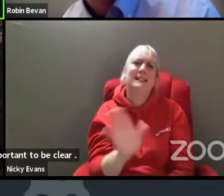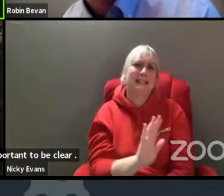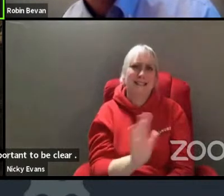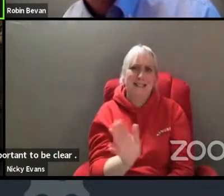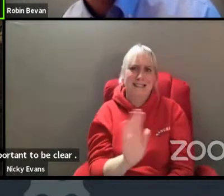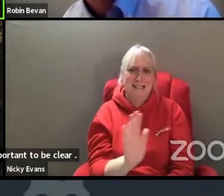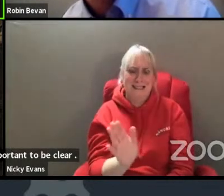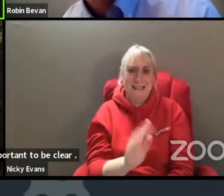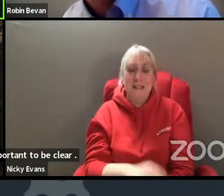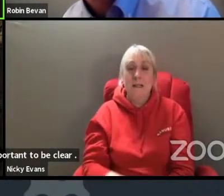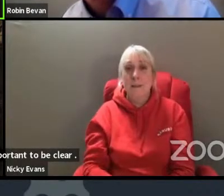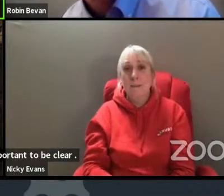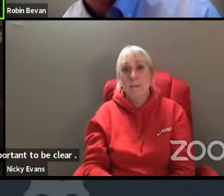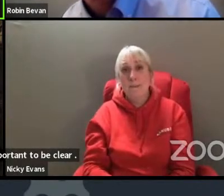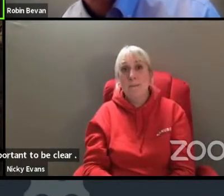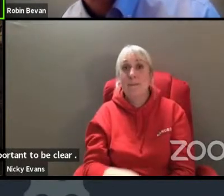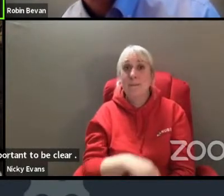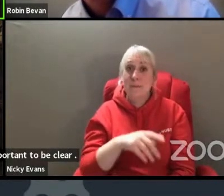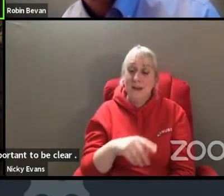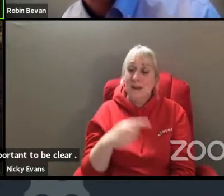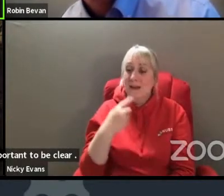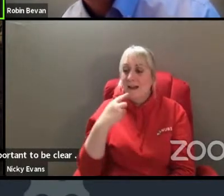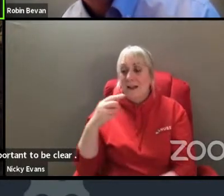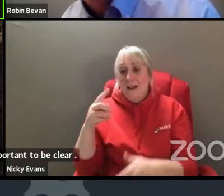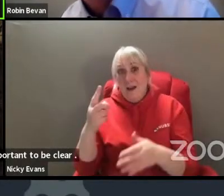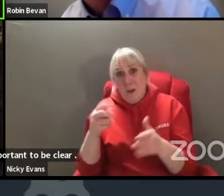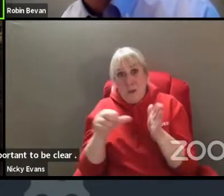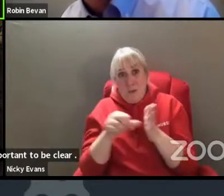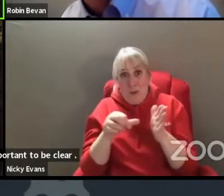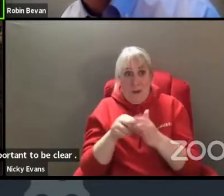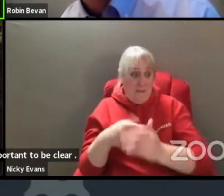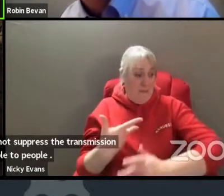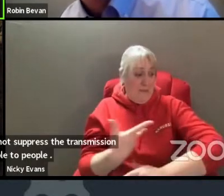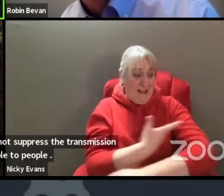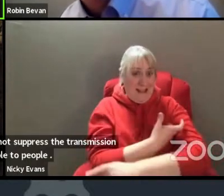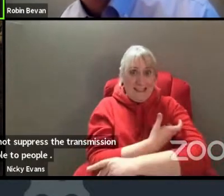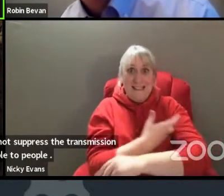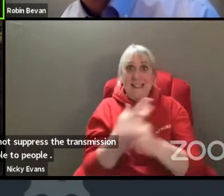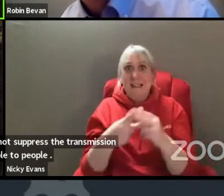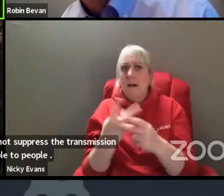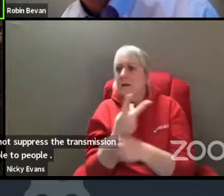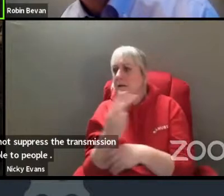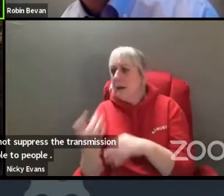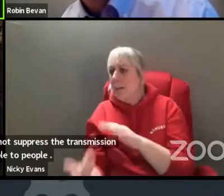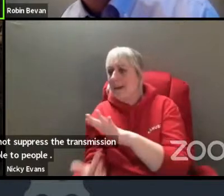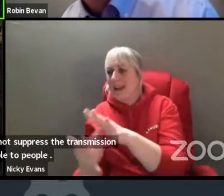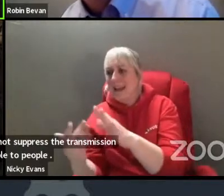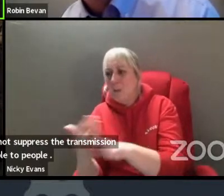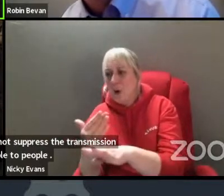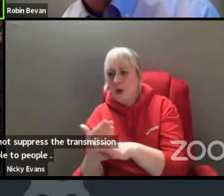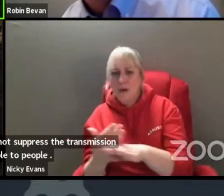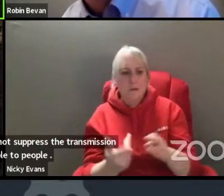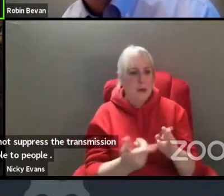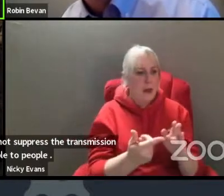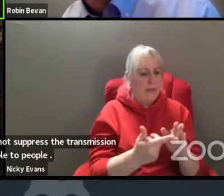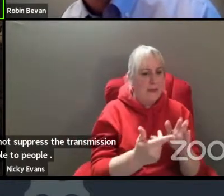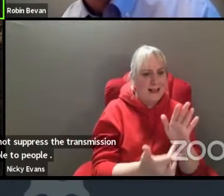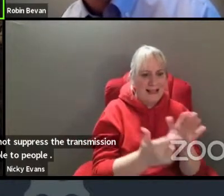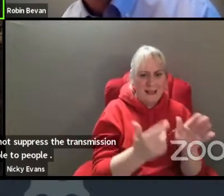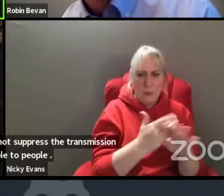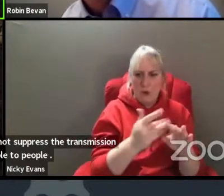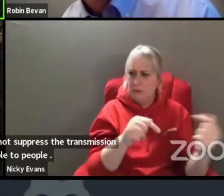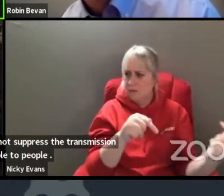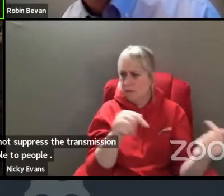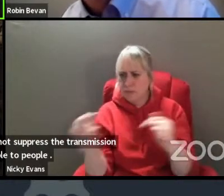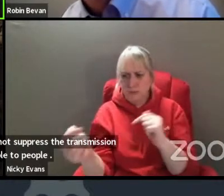key workers against other key workers in a vaccination race. But we are clear that schools and colleges